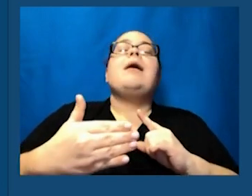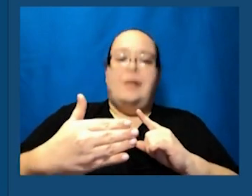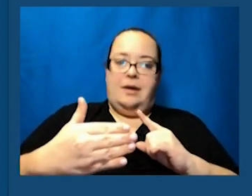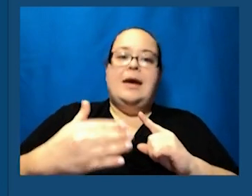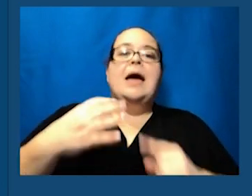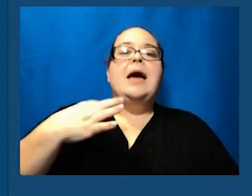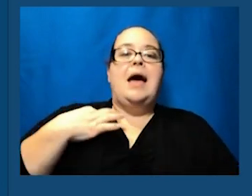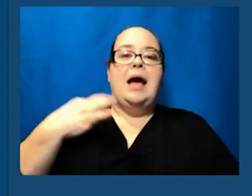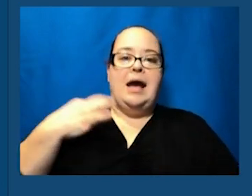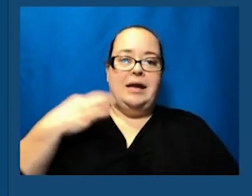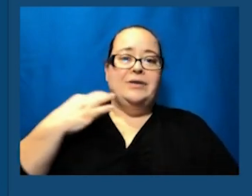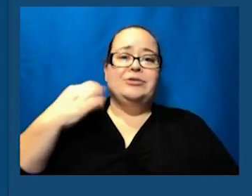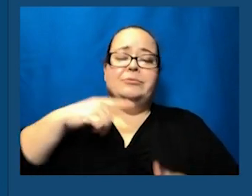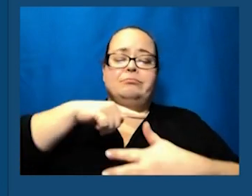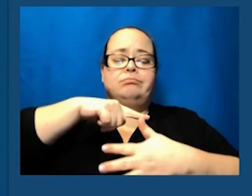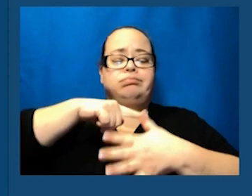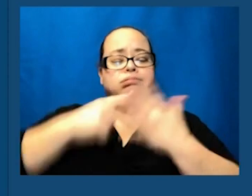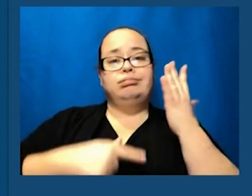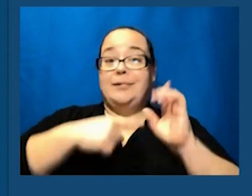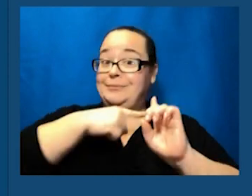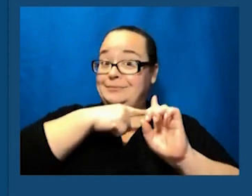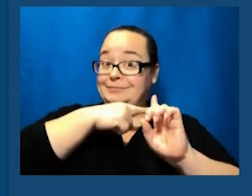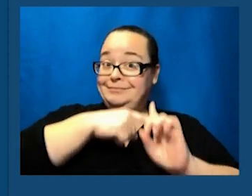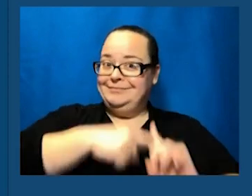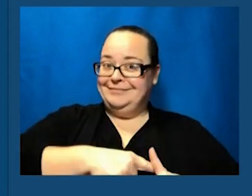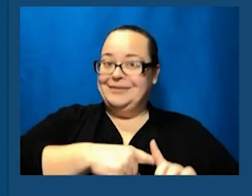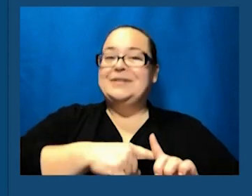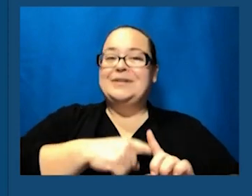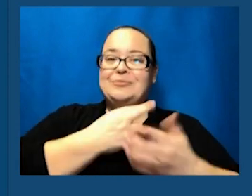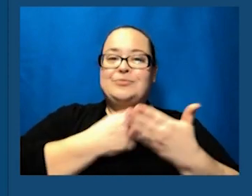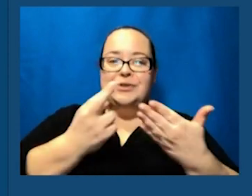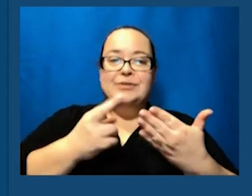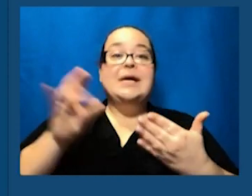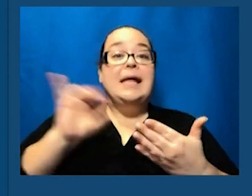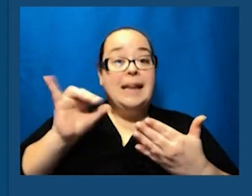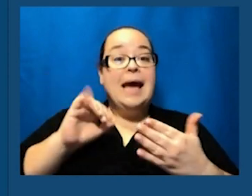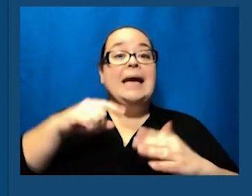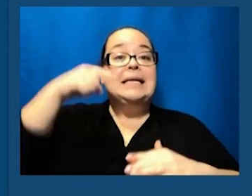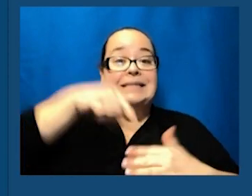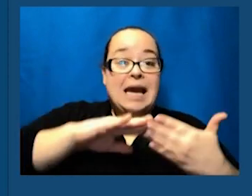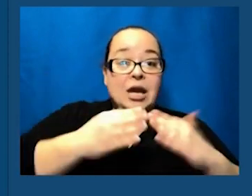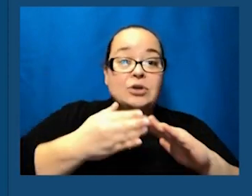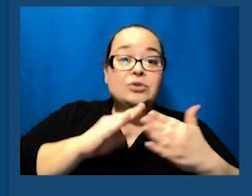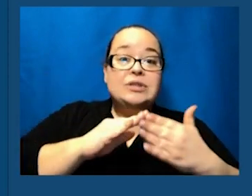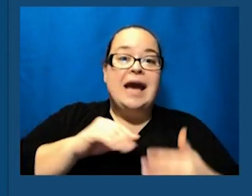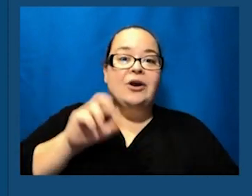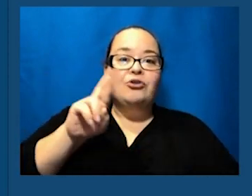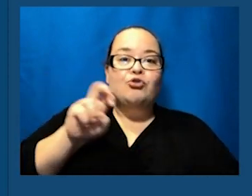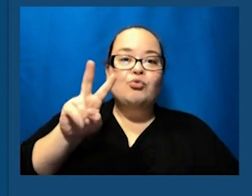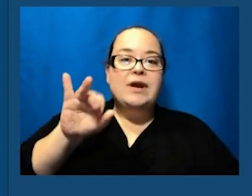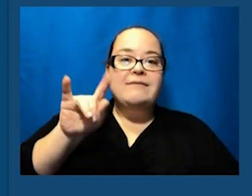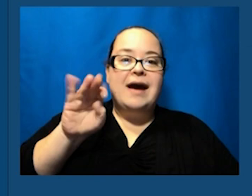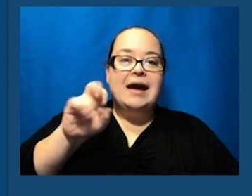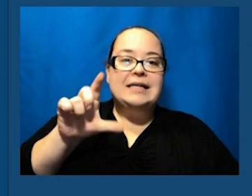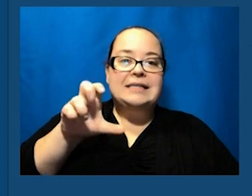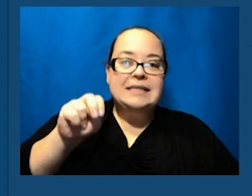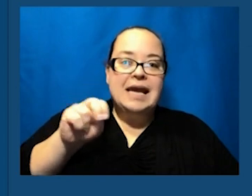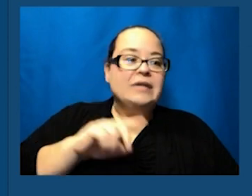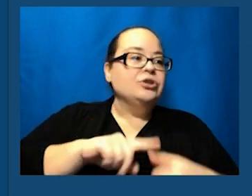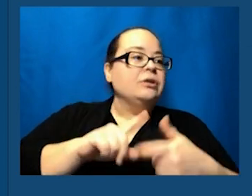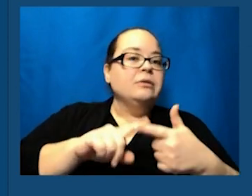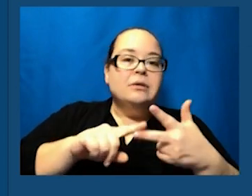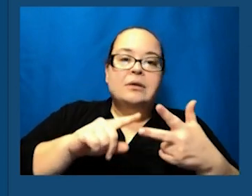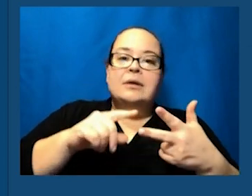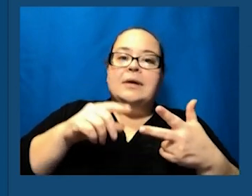all kinds of resources, like the Downtown Revitalization Initiative, like New York Forward, like our Main Street programs. We